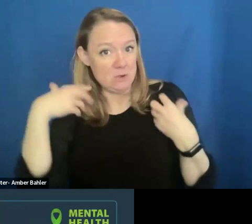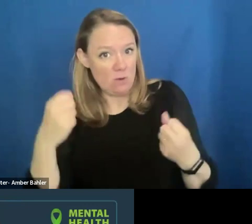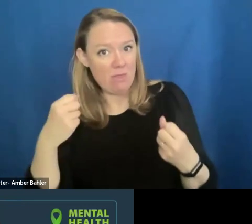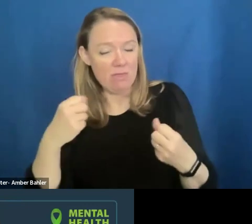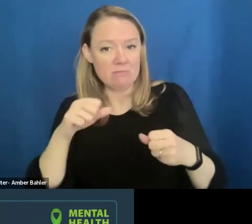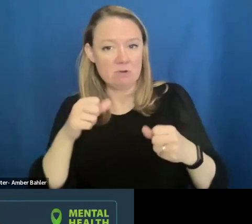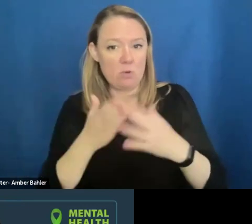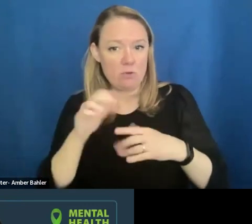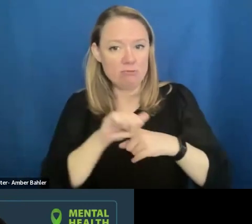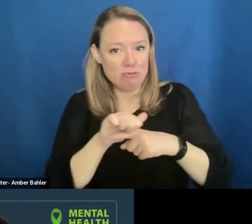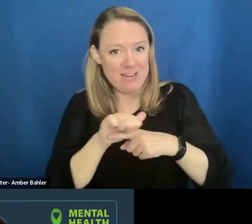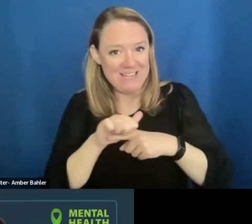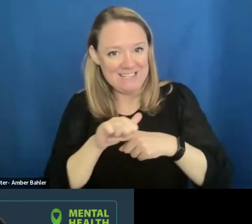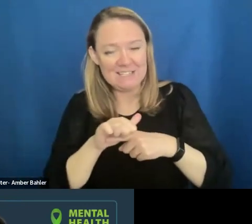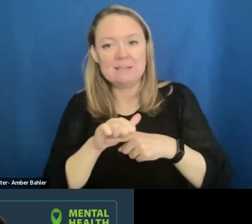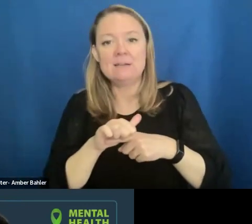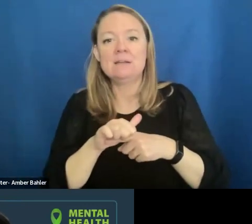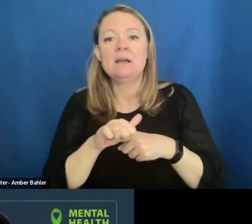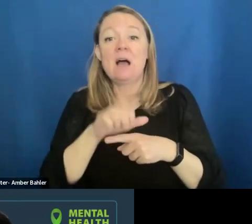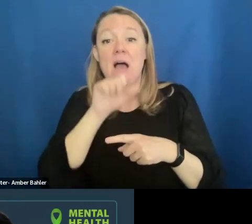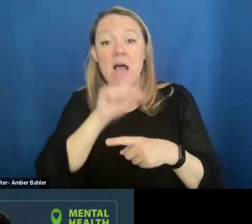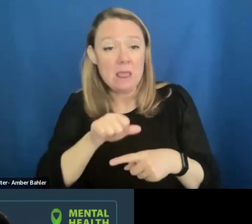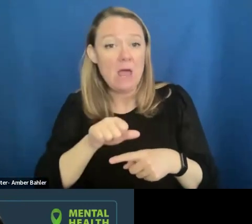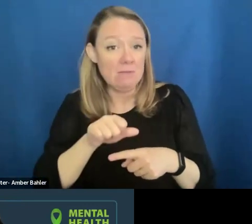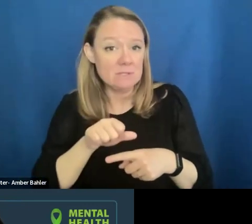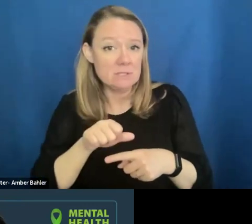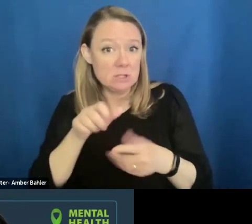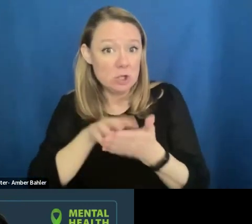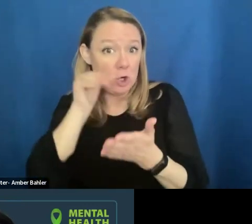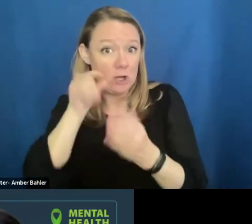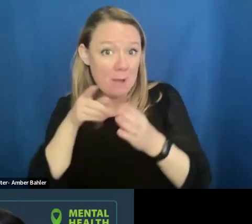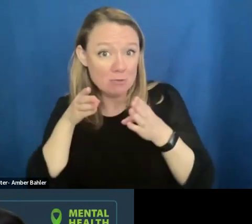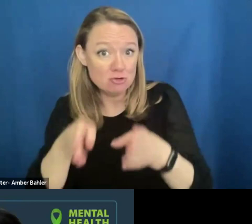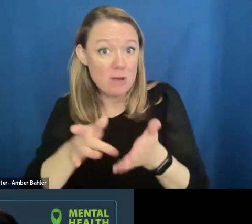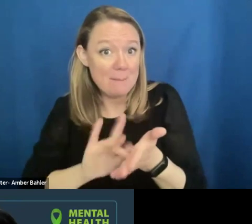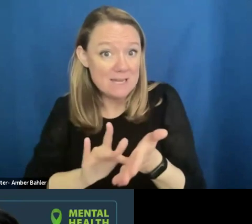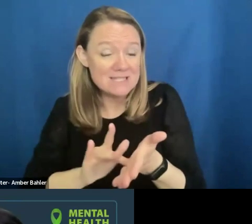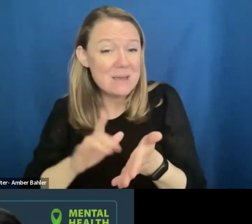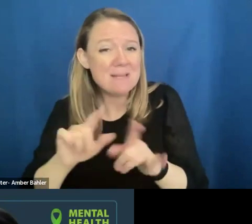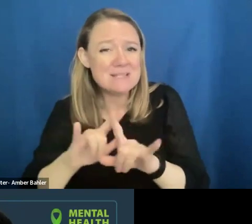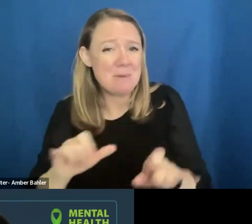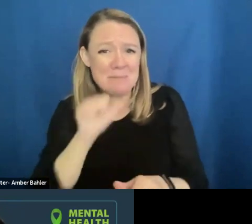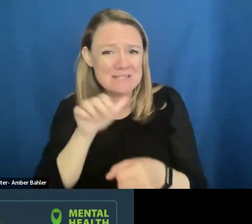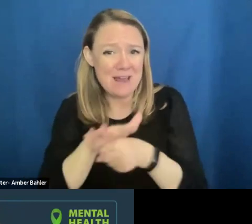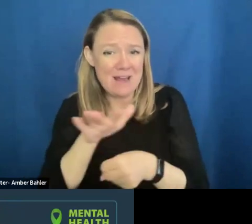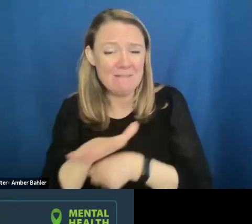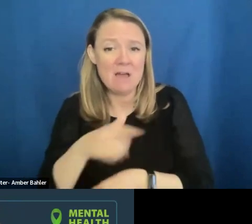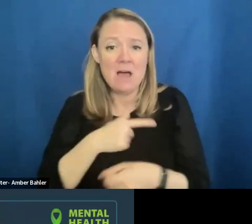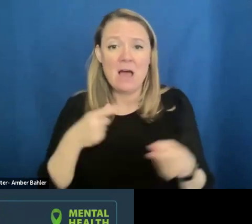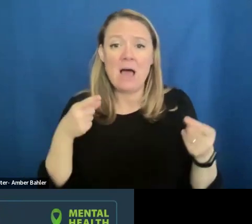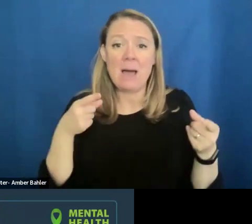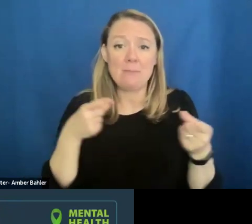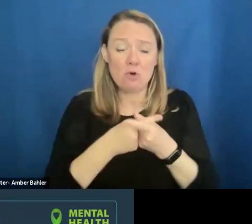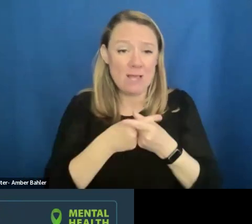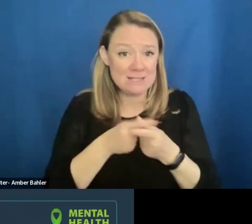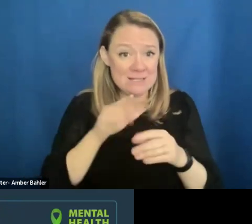about the street medicine, and yet we know it's nearly not enough. I am also a crisis counselor on the crisis line, and I